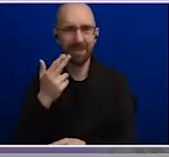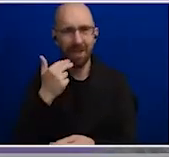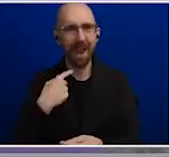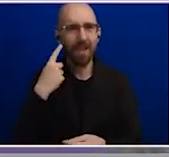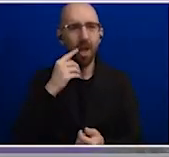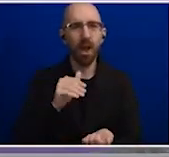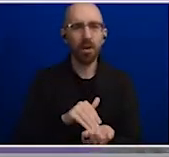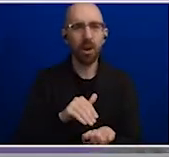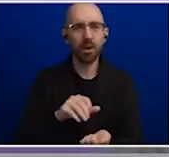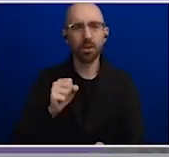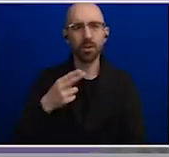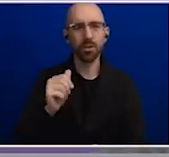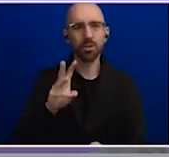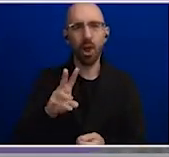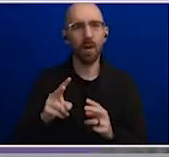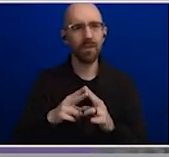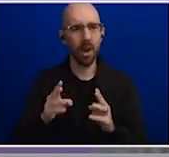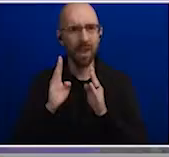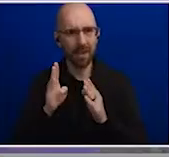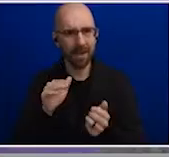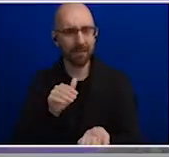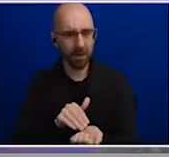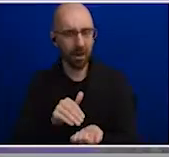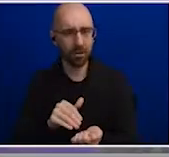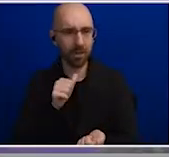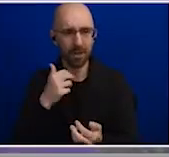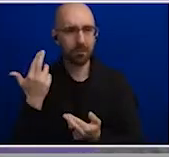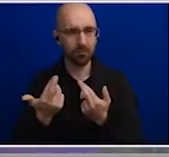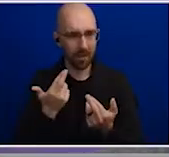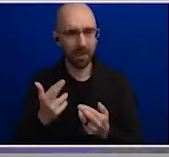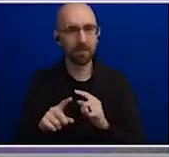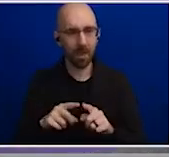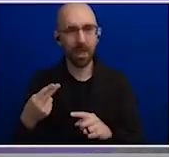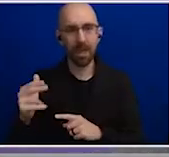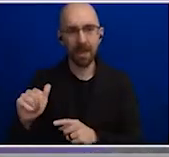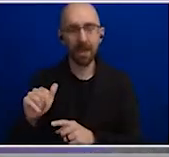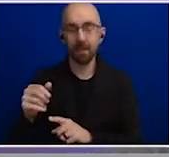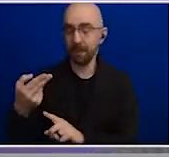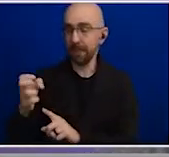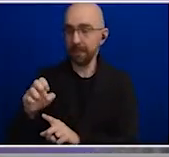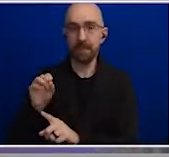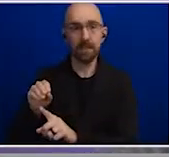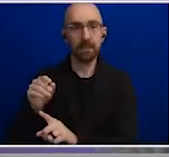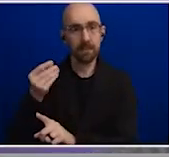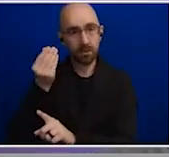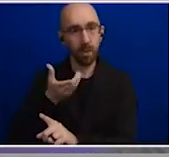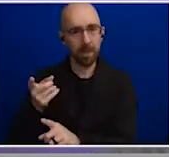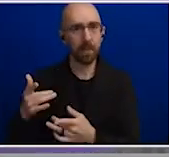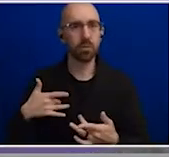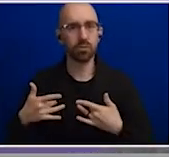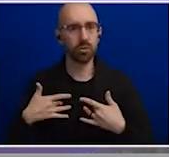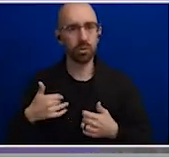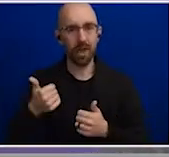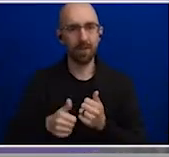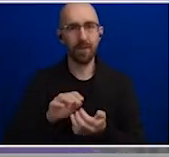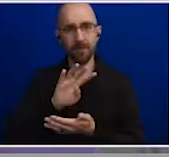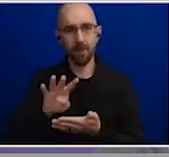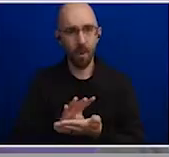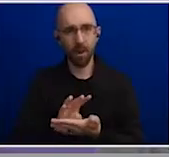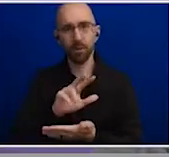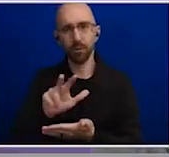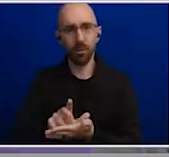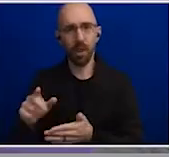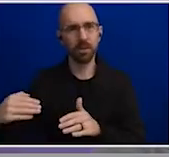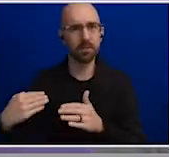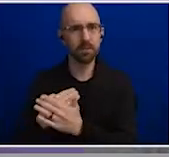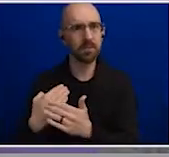very attentive doctor. I didn't realize, but he told me later that he was very concerned. Every 4 or 3 hours he was in my room, and it